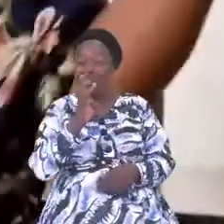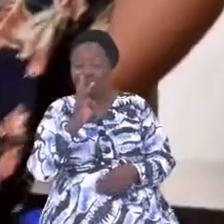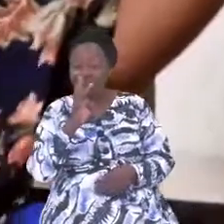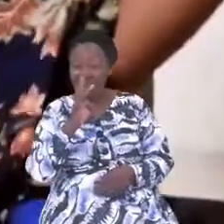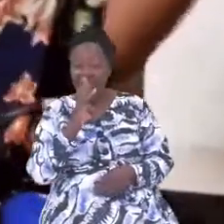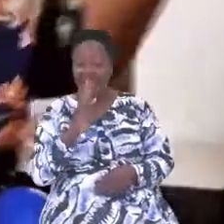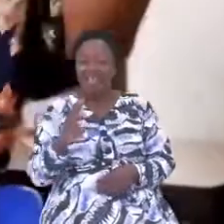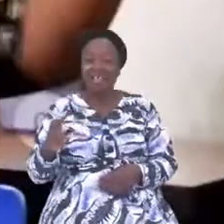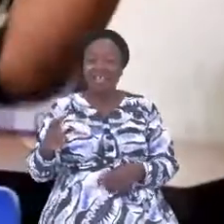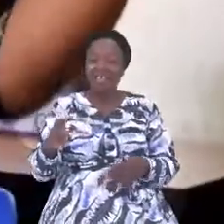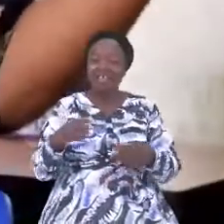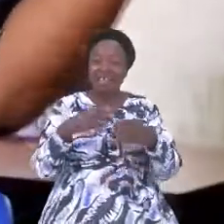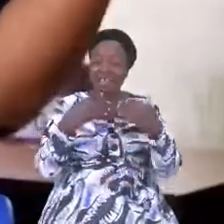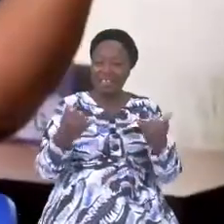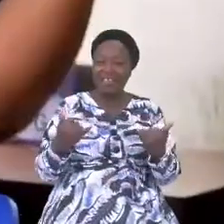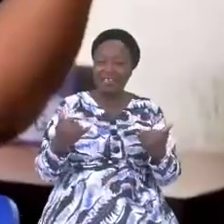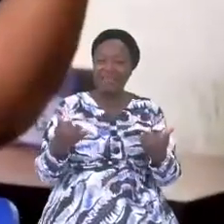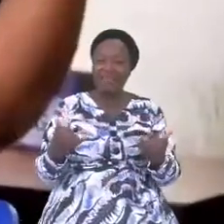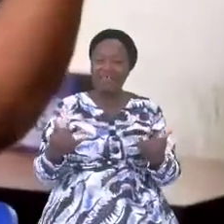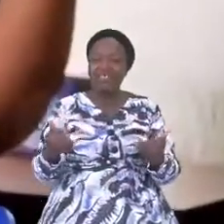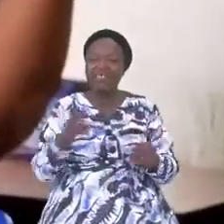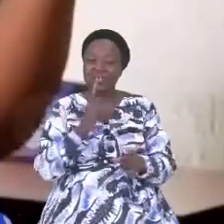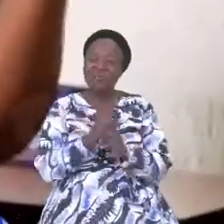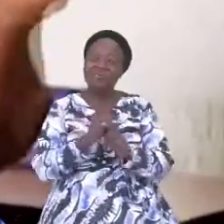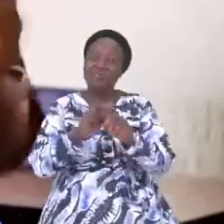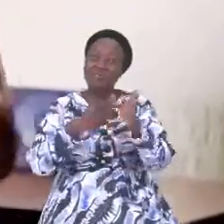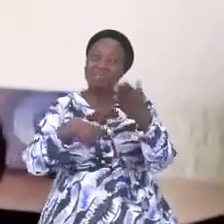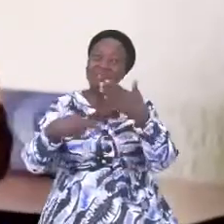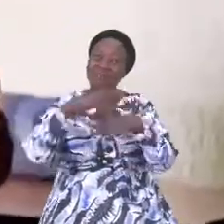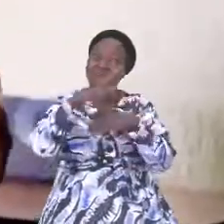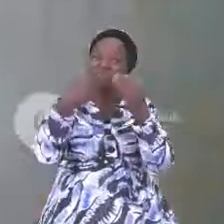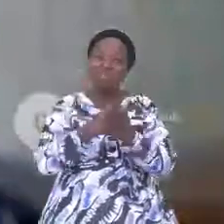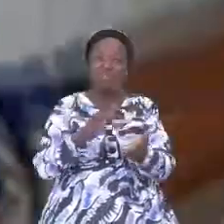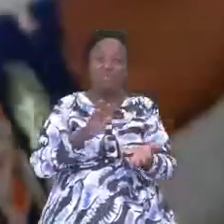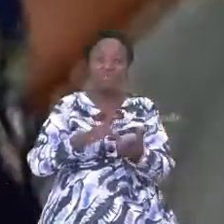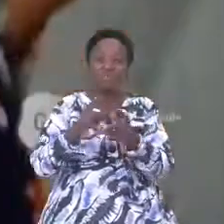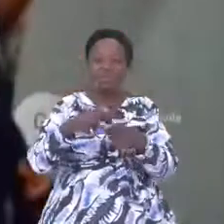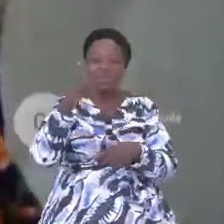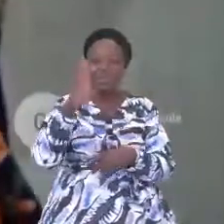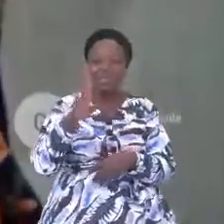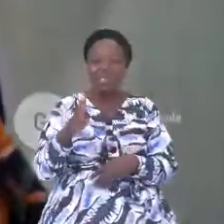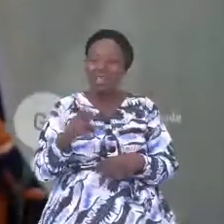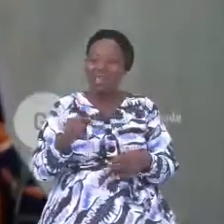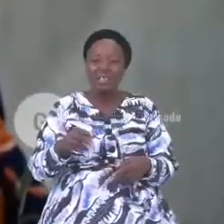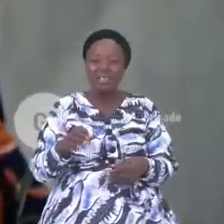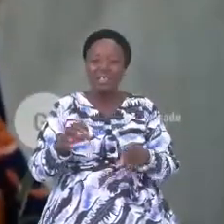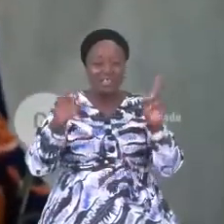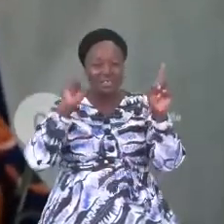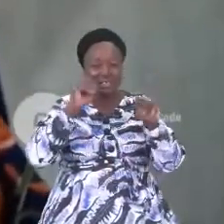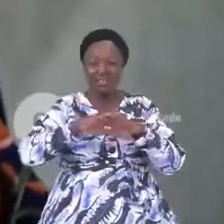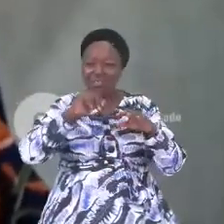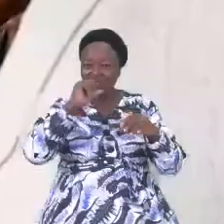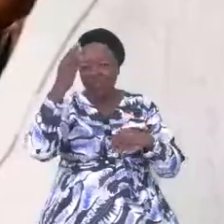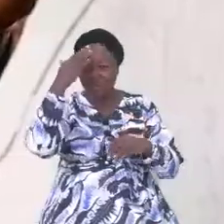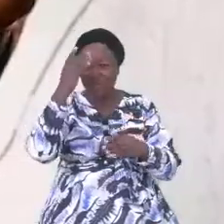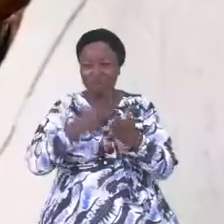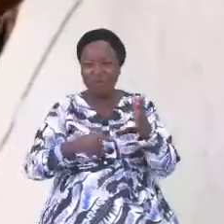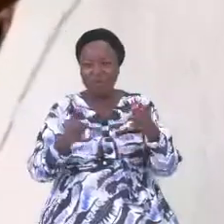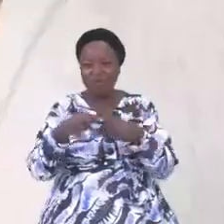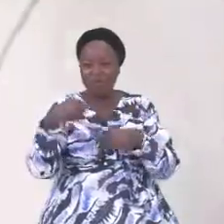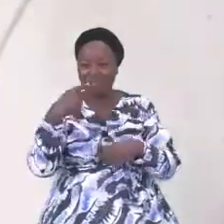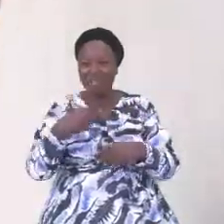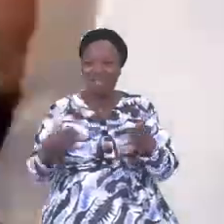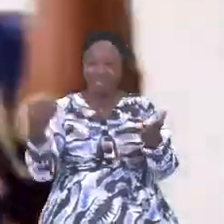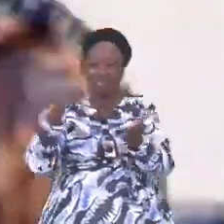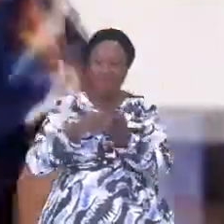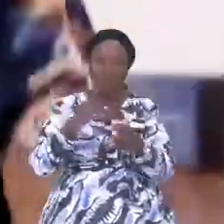to return all the glory. In fact, see, I don't know what to say again, but God,